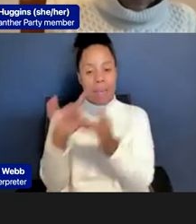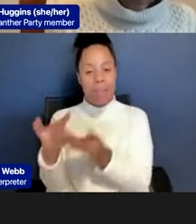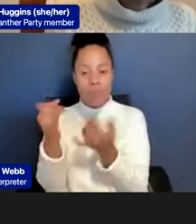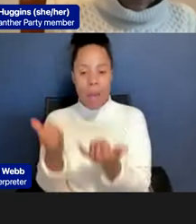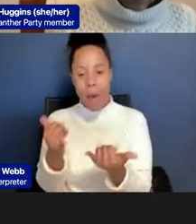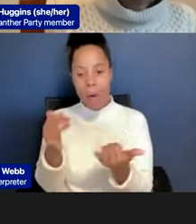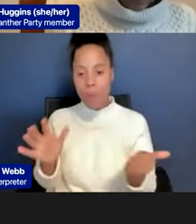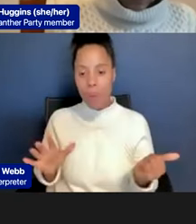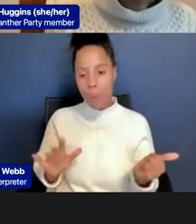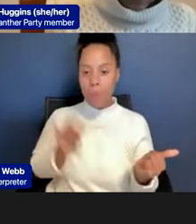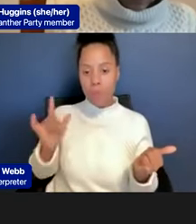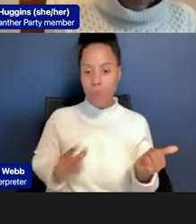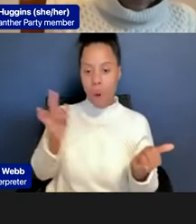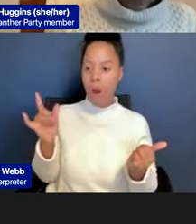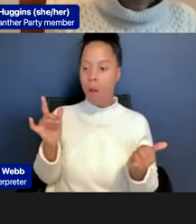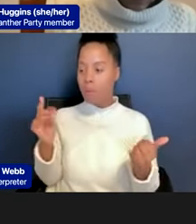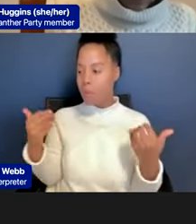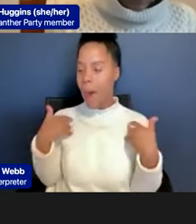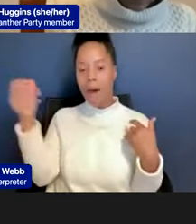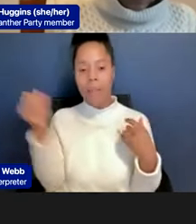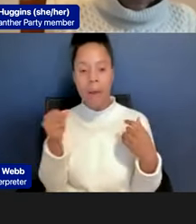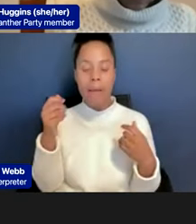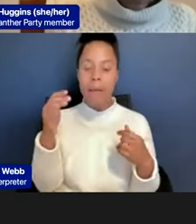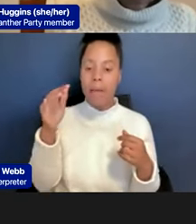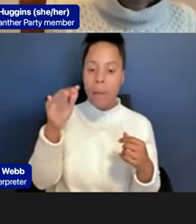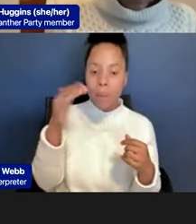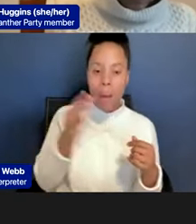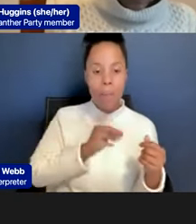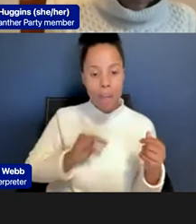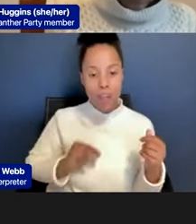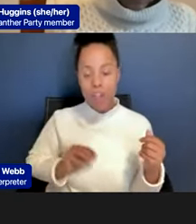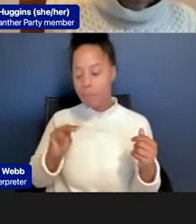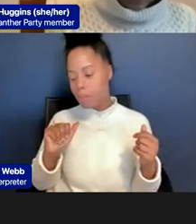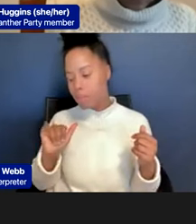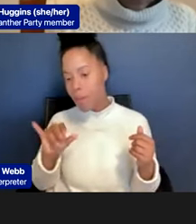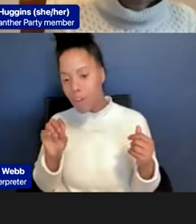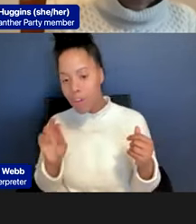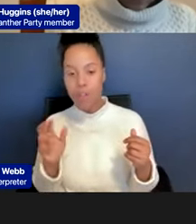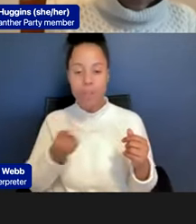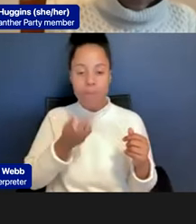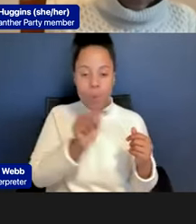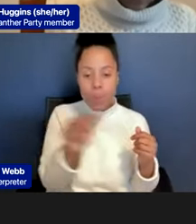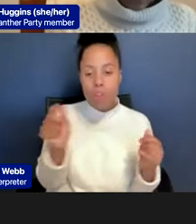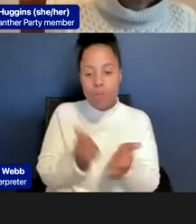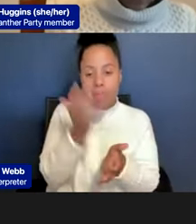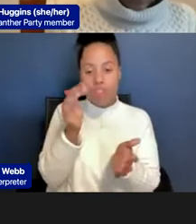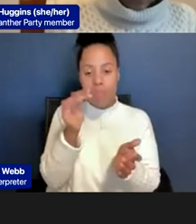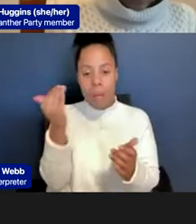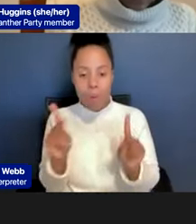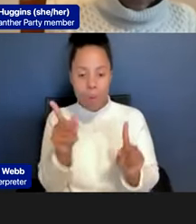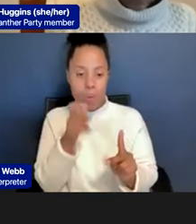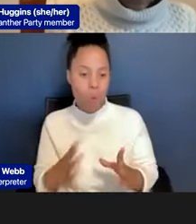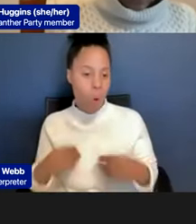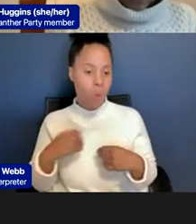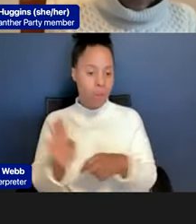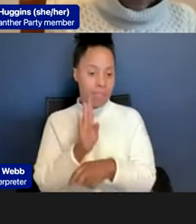ethos of having Black mayors and Black city councils and a couple of rich Black folks who own businesses, and they see